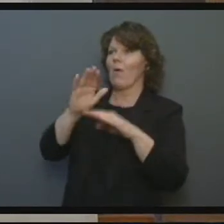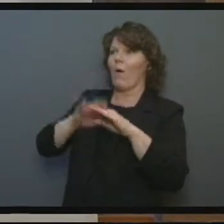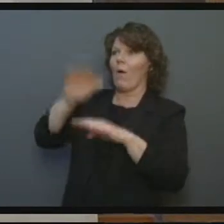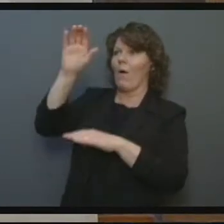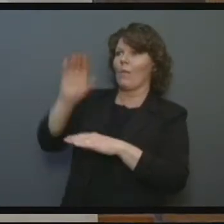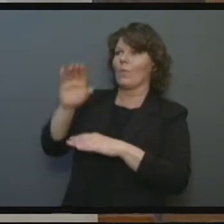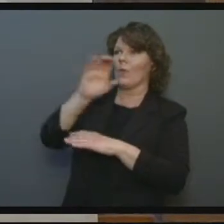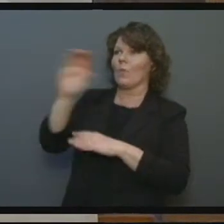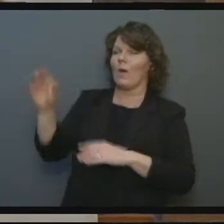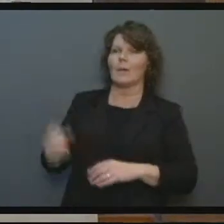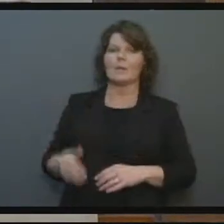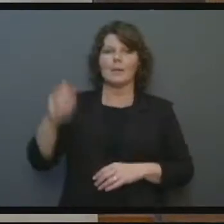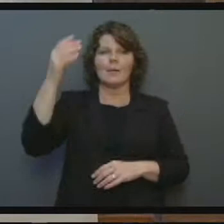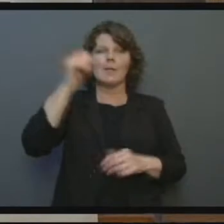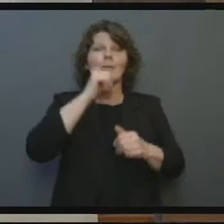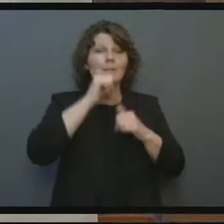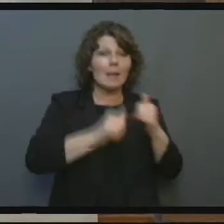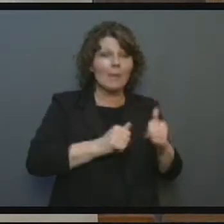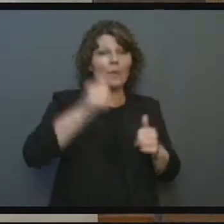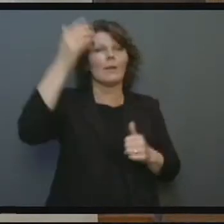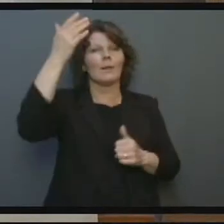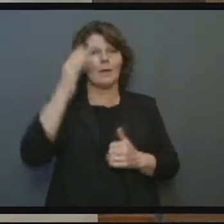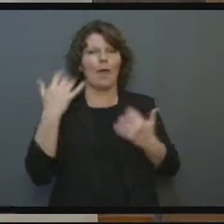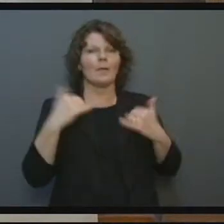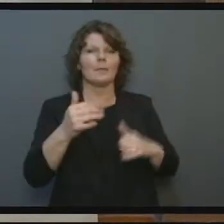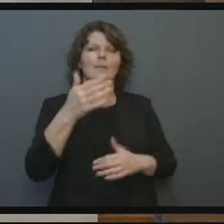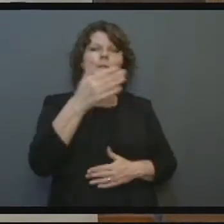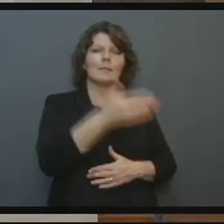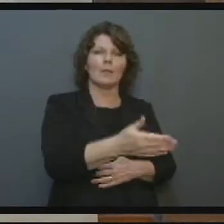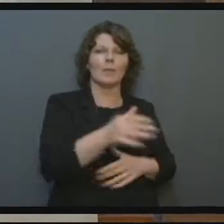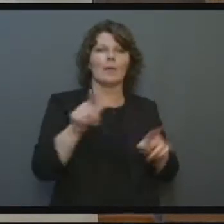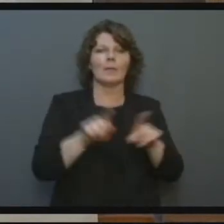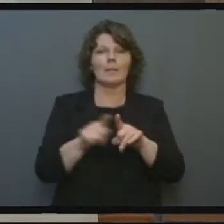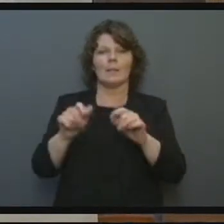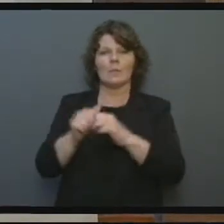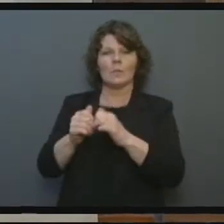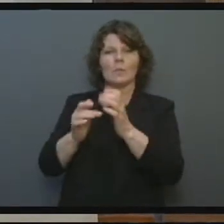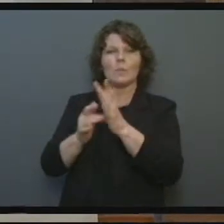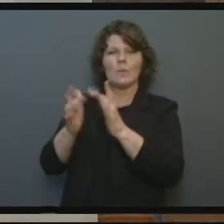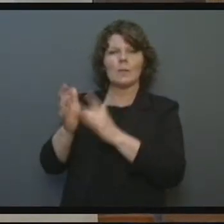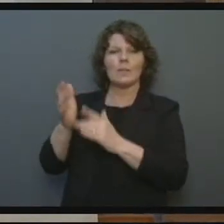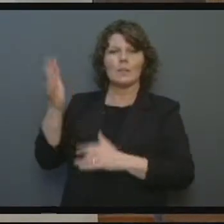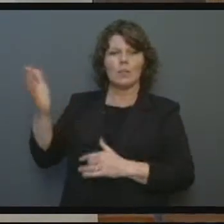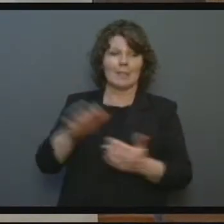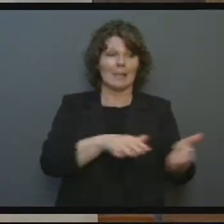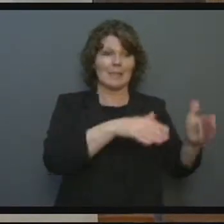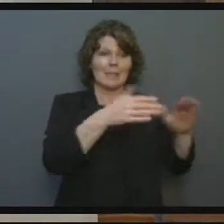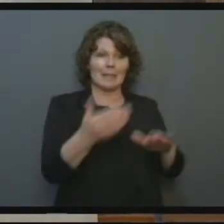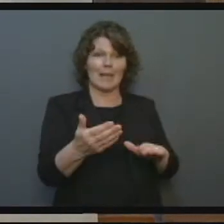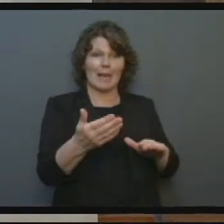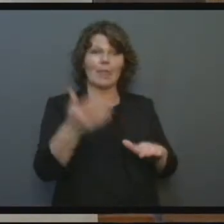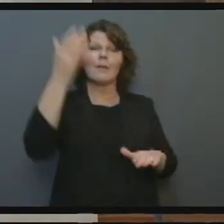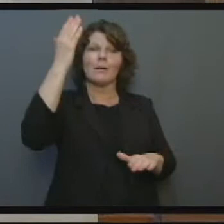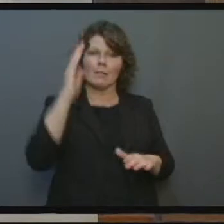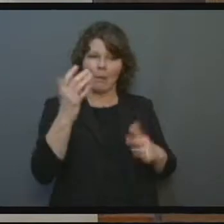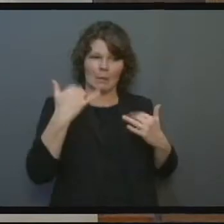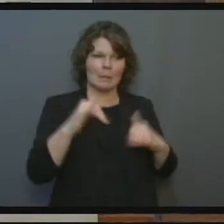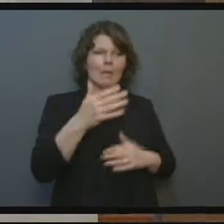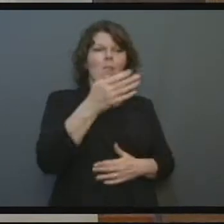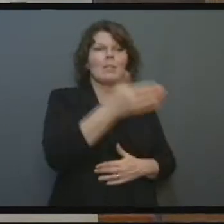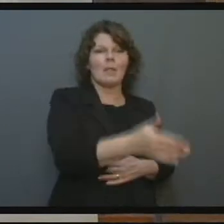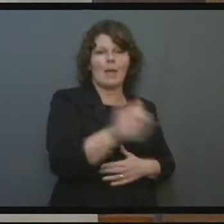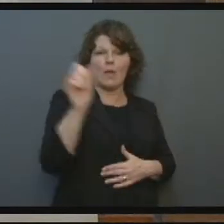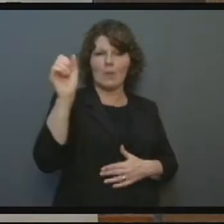a place where God is not? No, because the divine light suffered terribly. Is death a place where God is not?